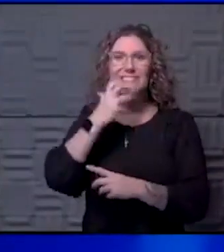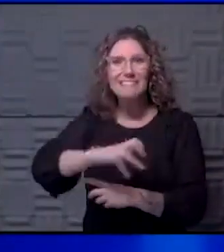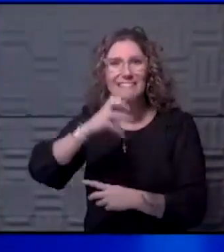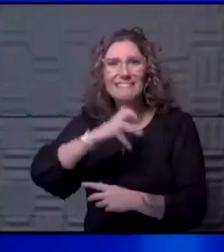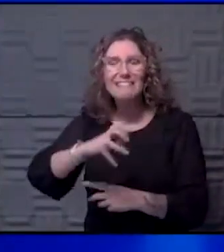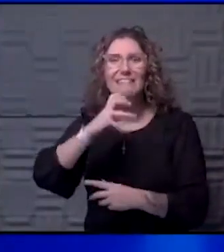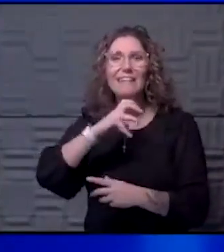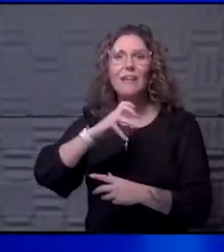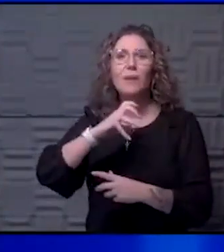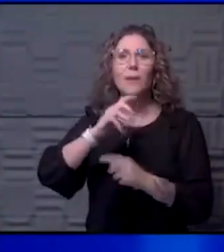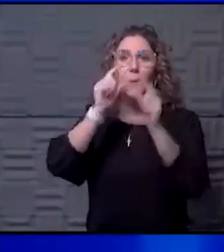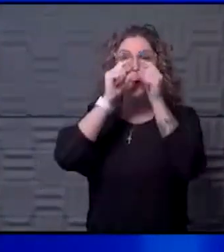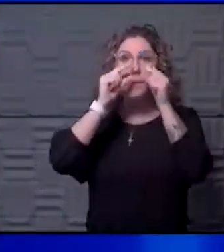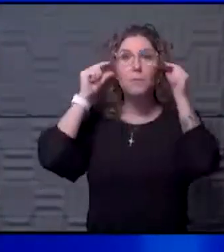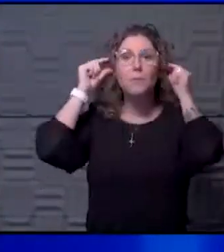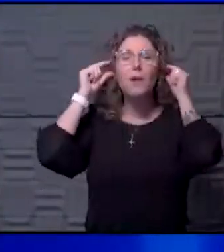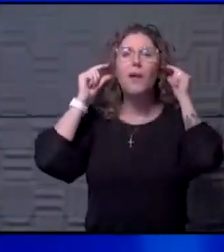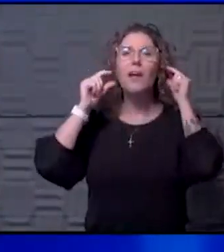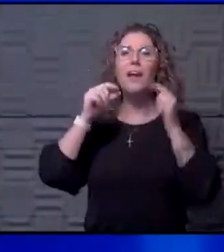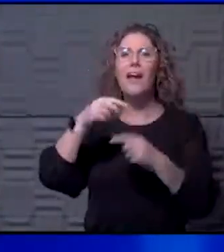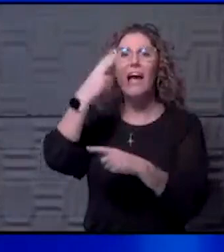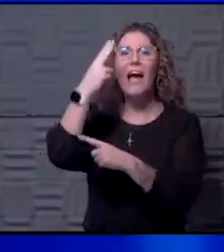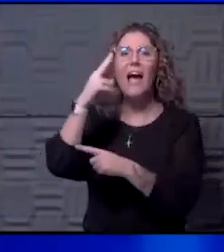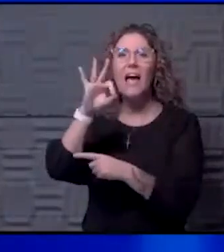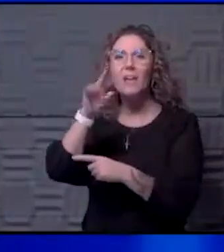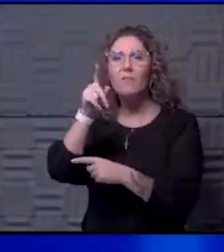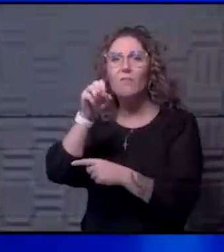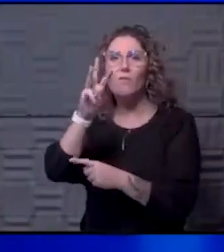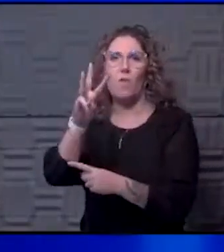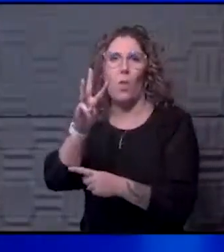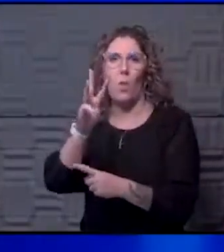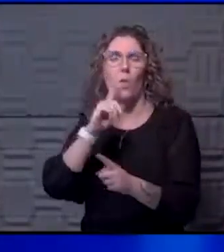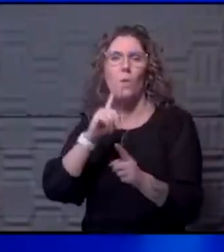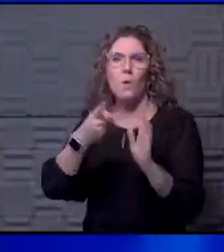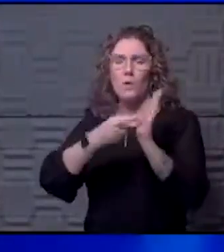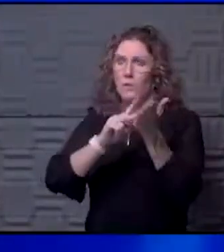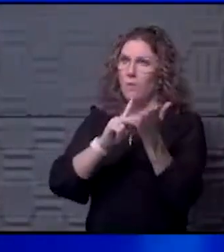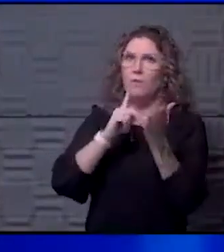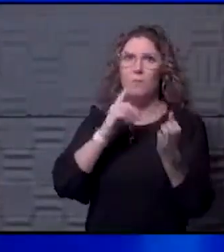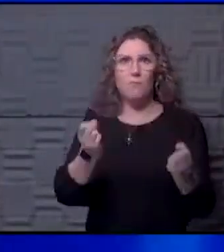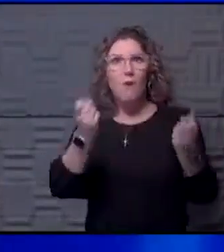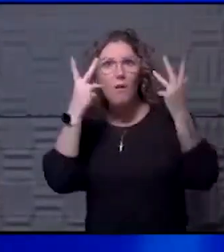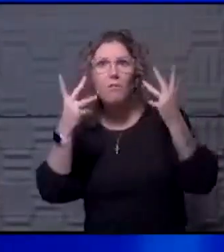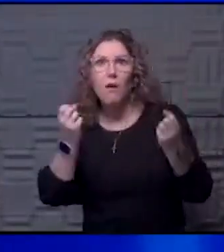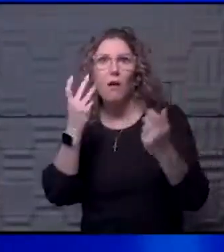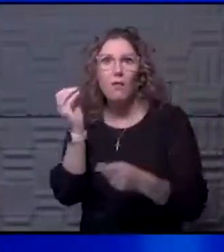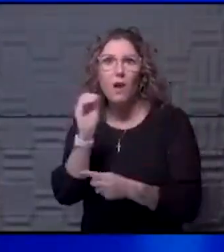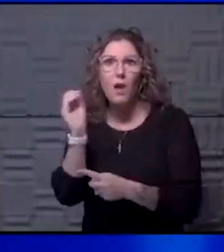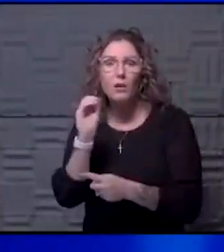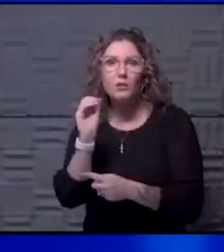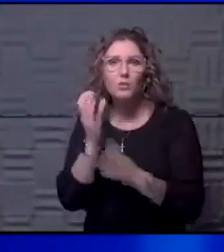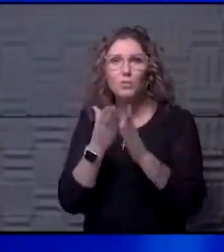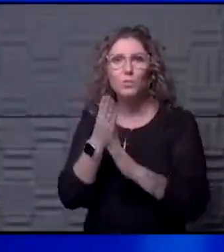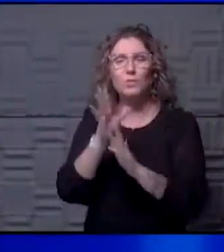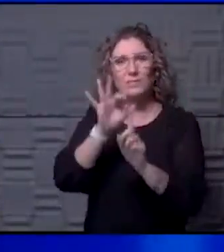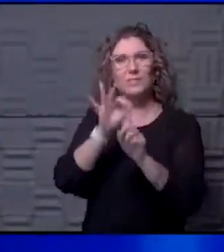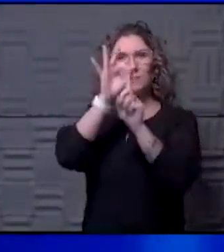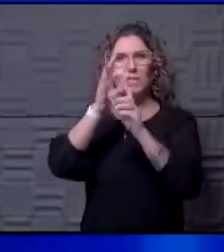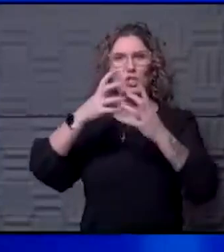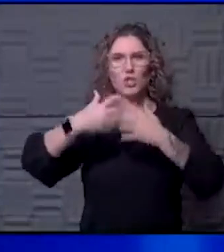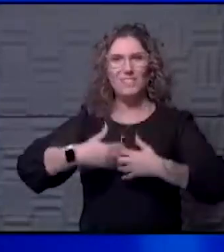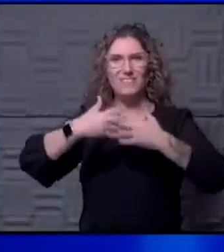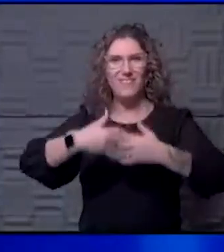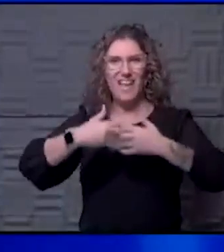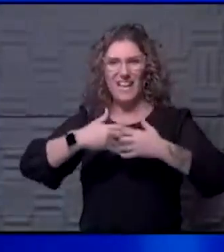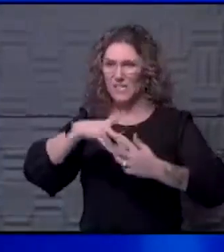and delivered through high flows, meaning lots per minute. So high concentration, large volume through a special device. And normally